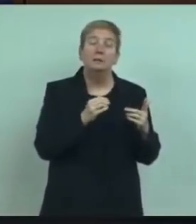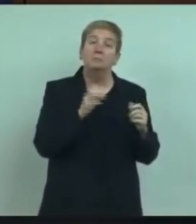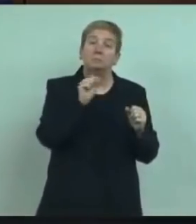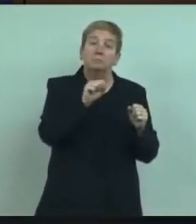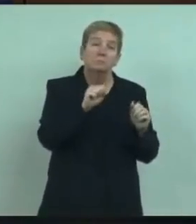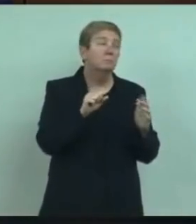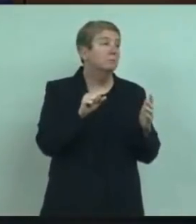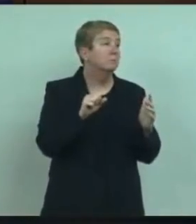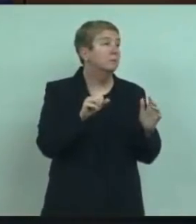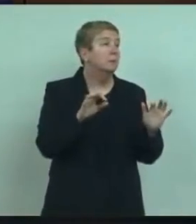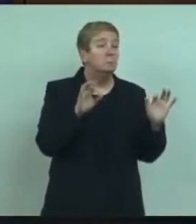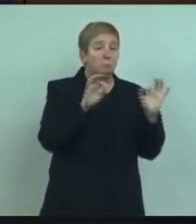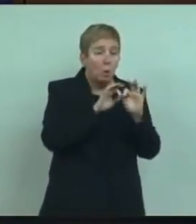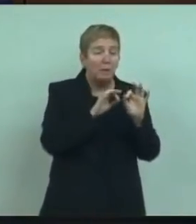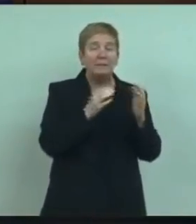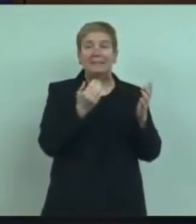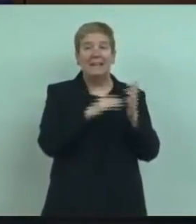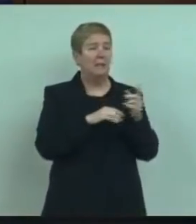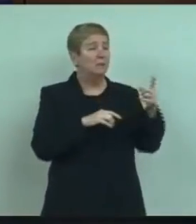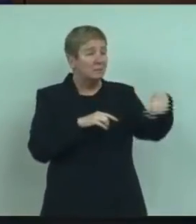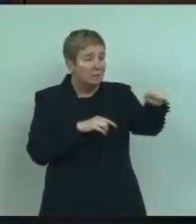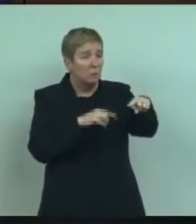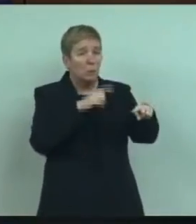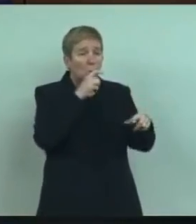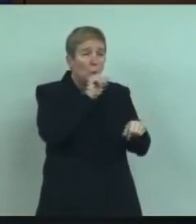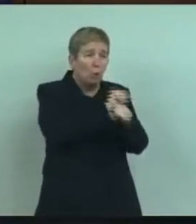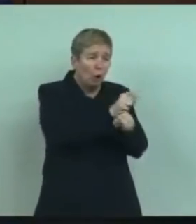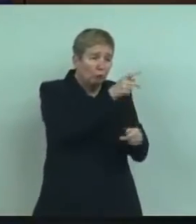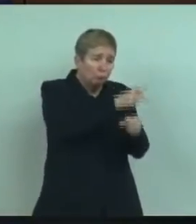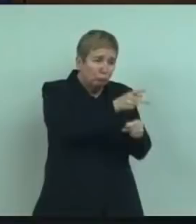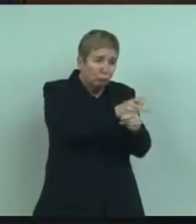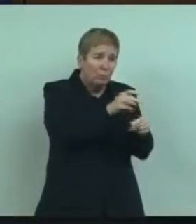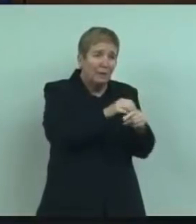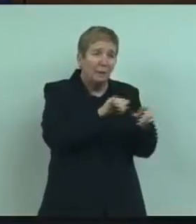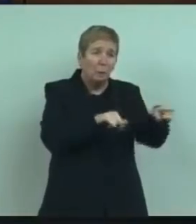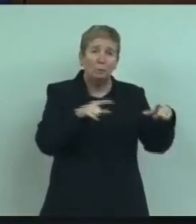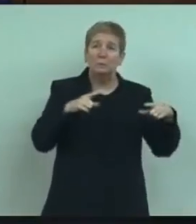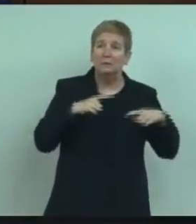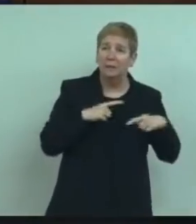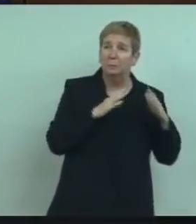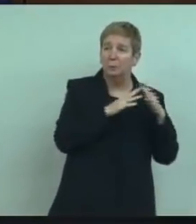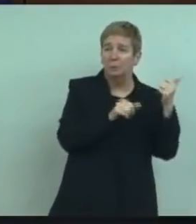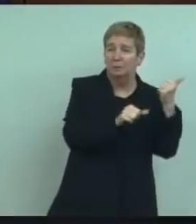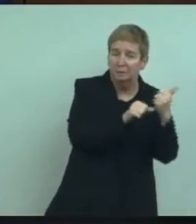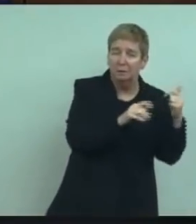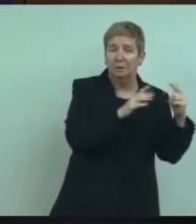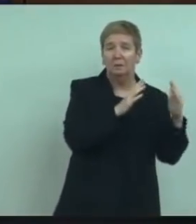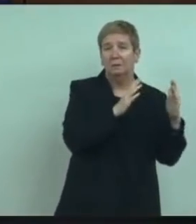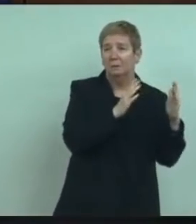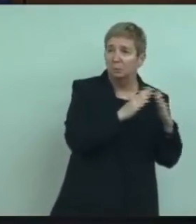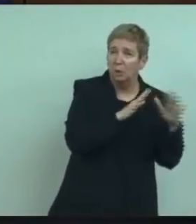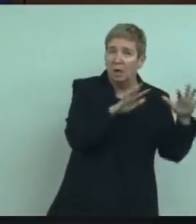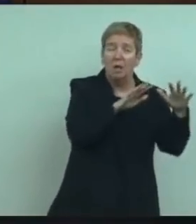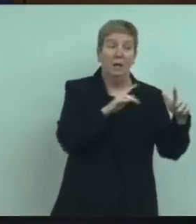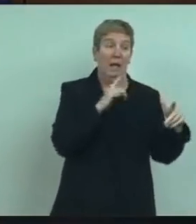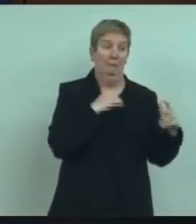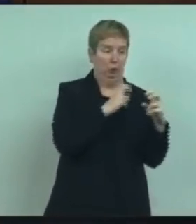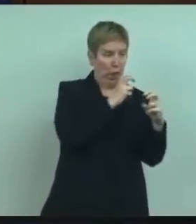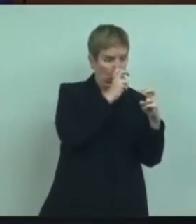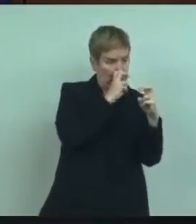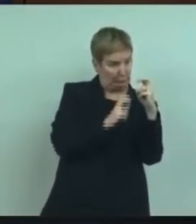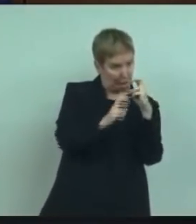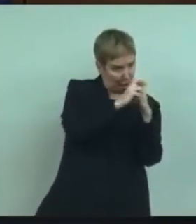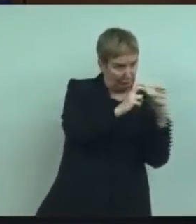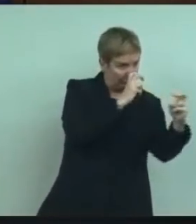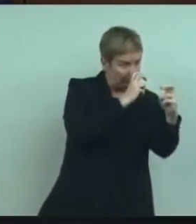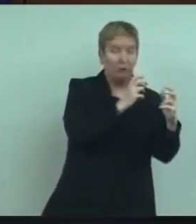out. Caregivers in these facilities have undergone strict protocols and procedures. We